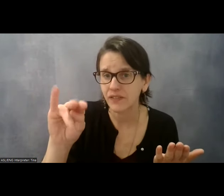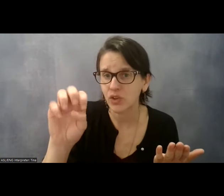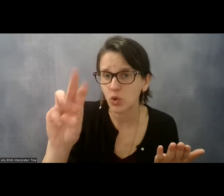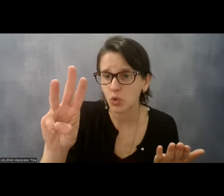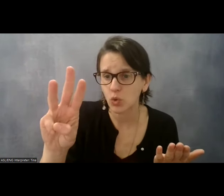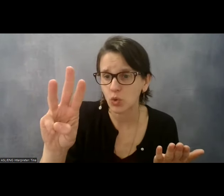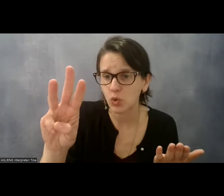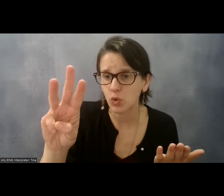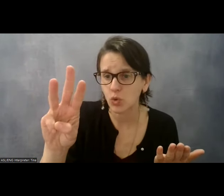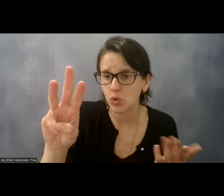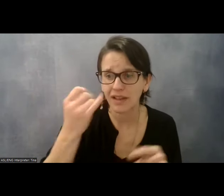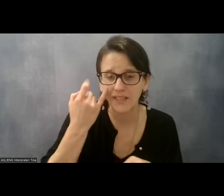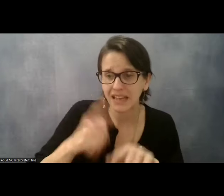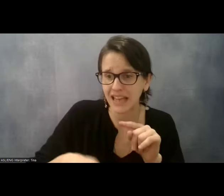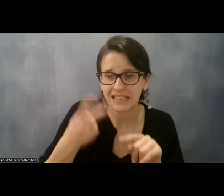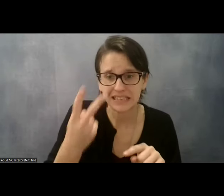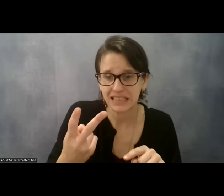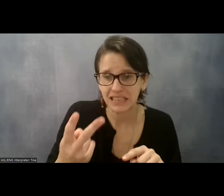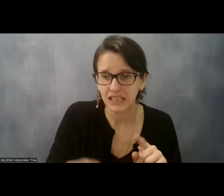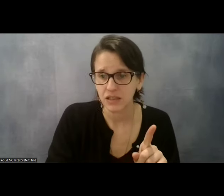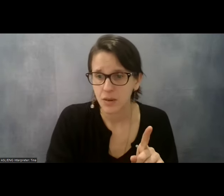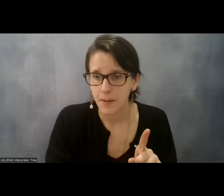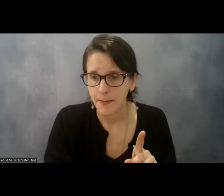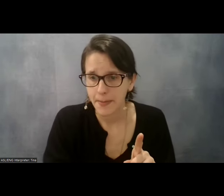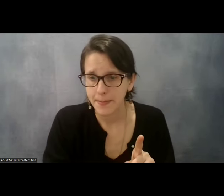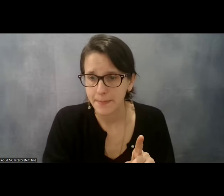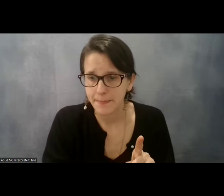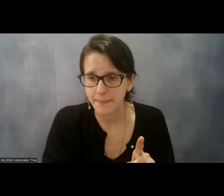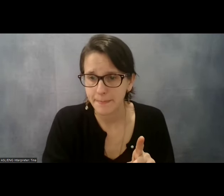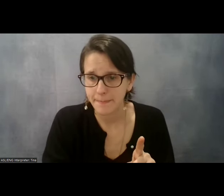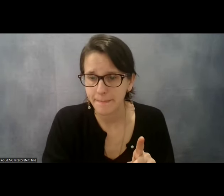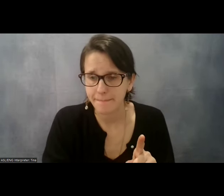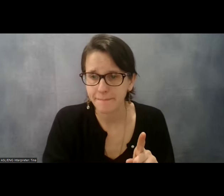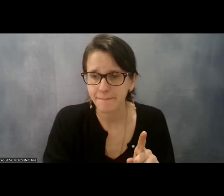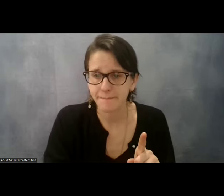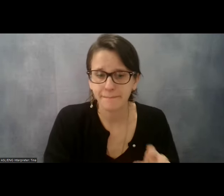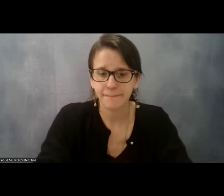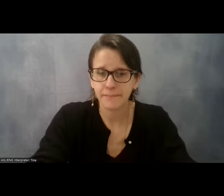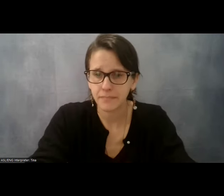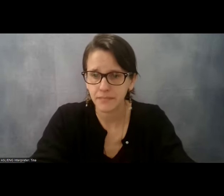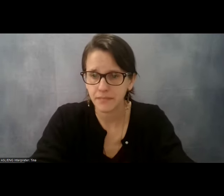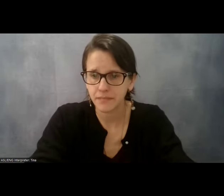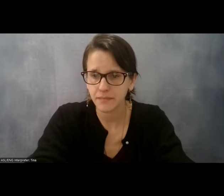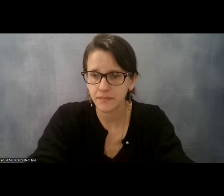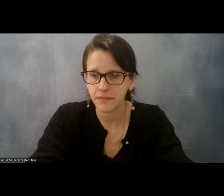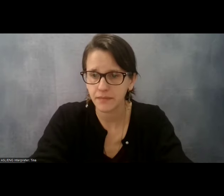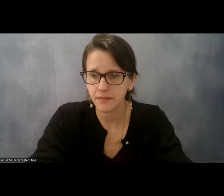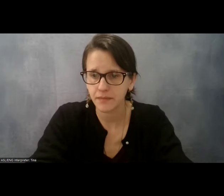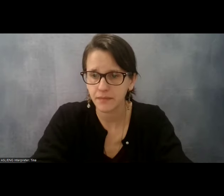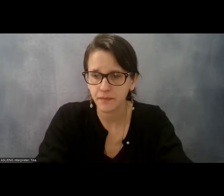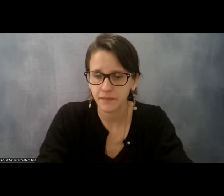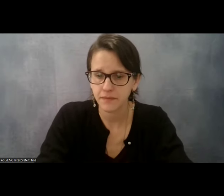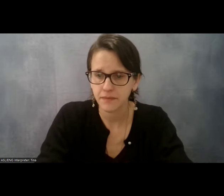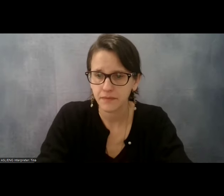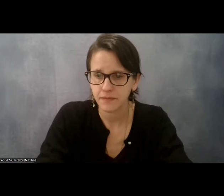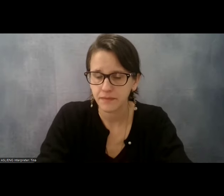her, Patricia. Okay, so anyways, back to gardening. I think that gardening is one of the things that